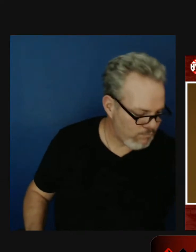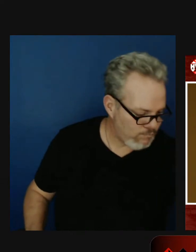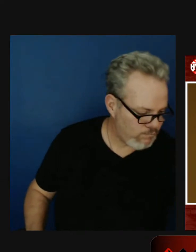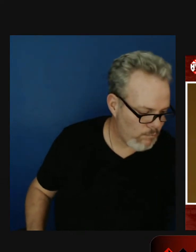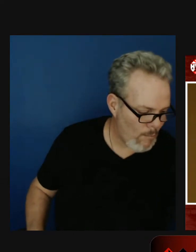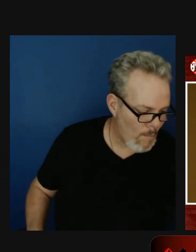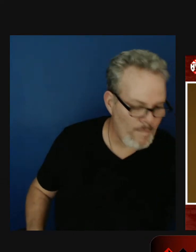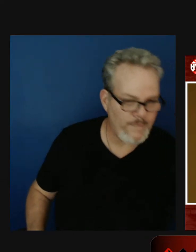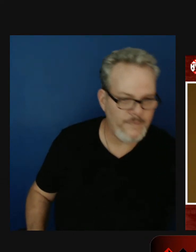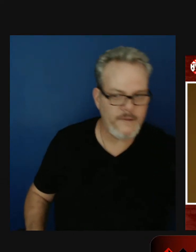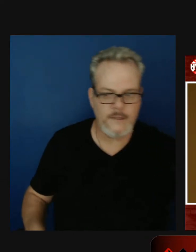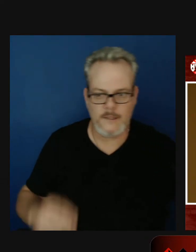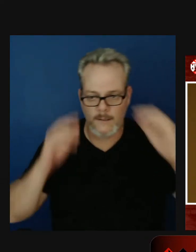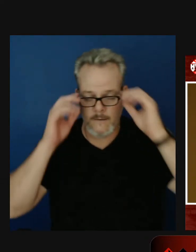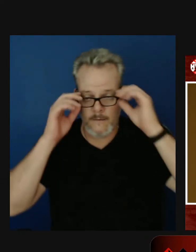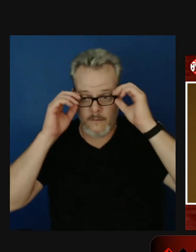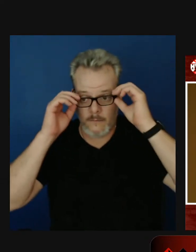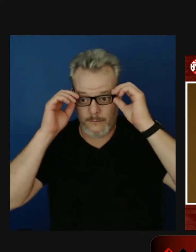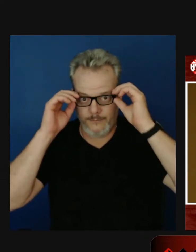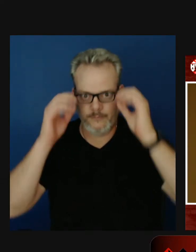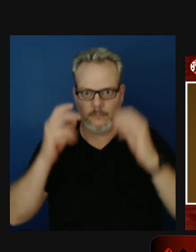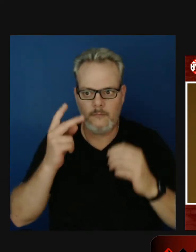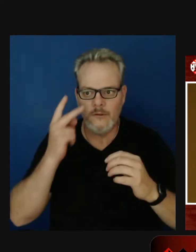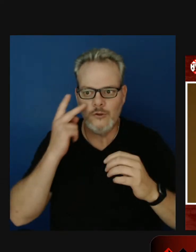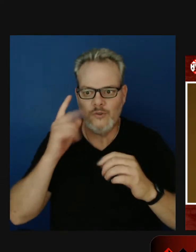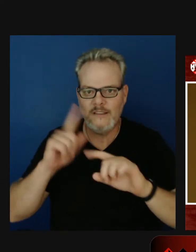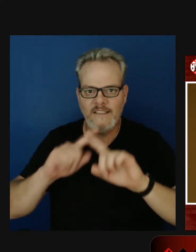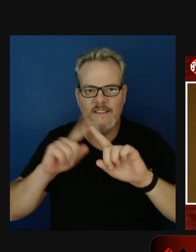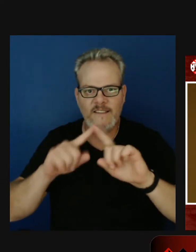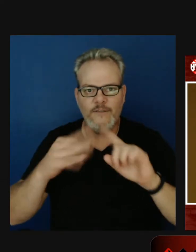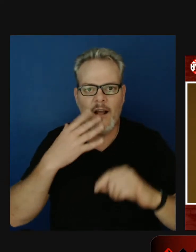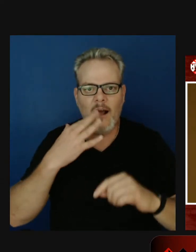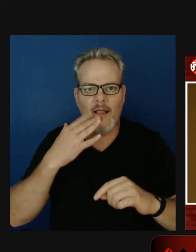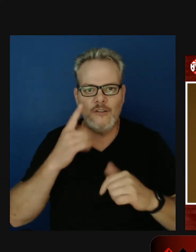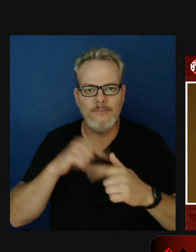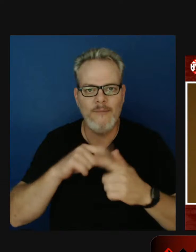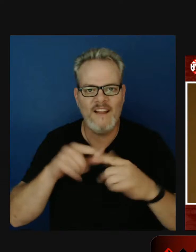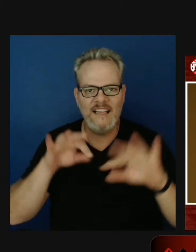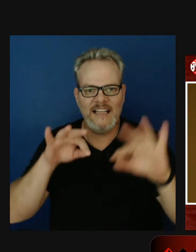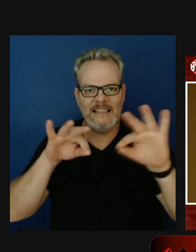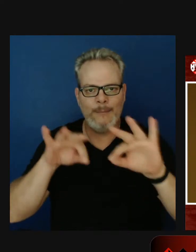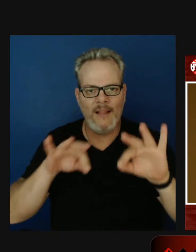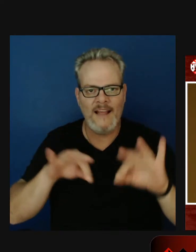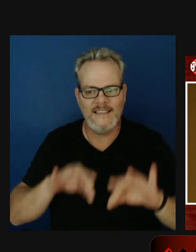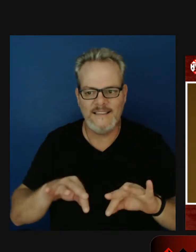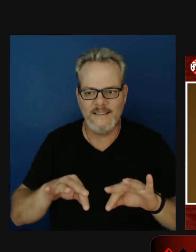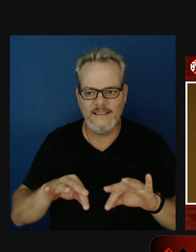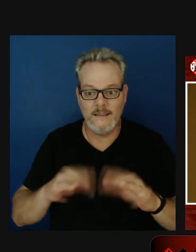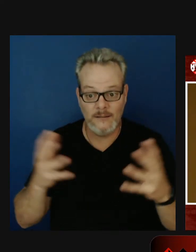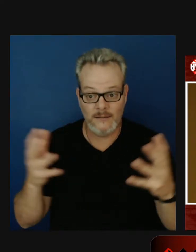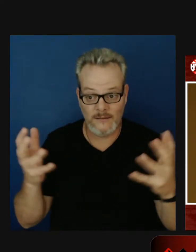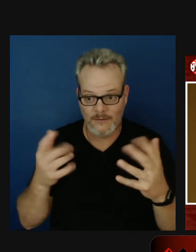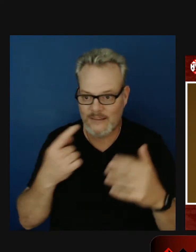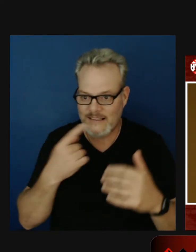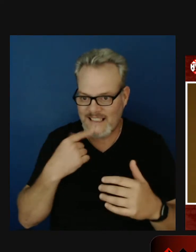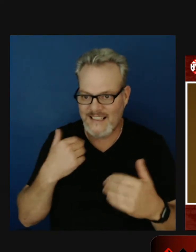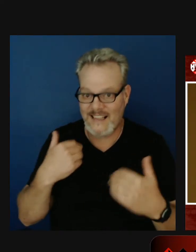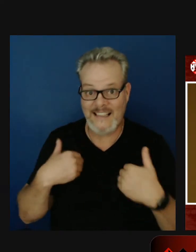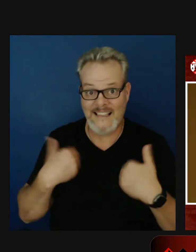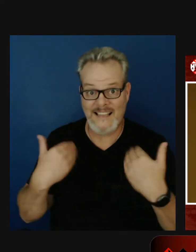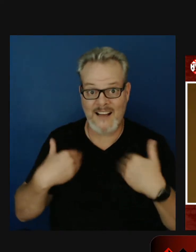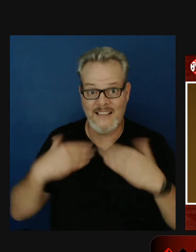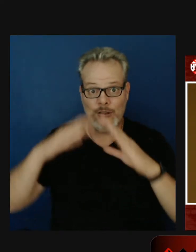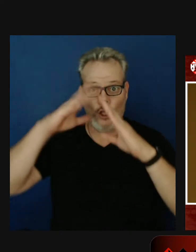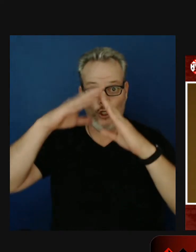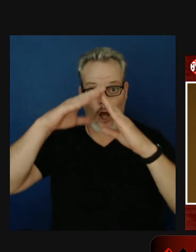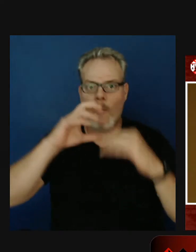this brownish, tannish unit. And then he's got his explanation over here, which would be youngest at the top, oldest at the